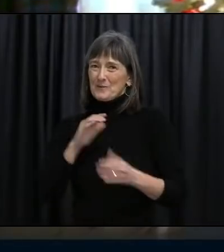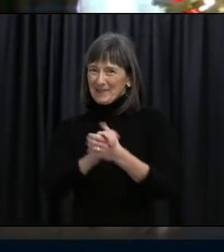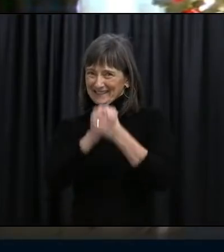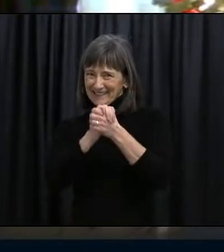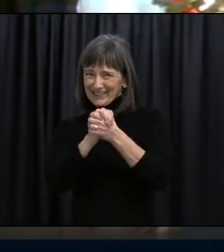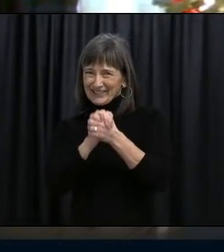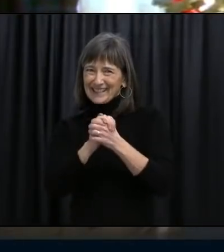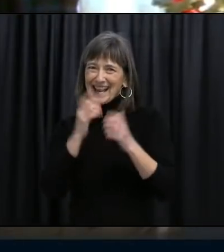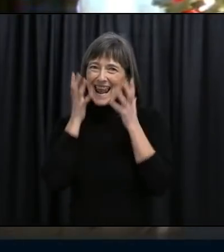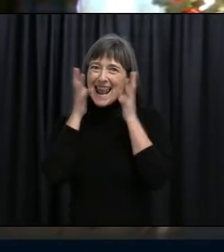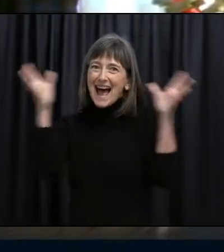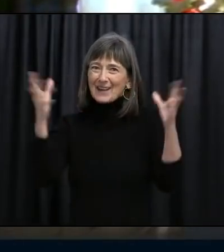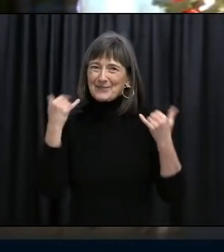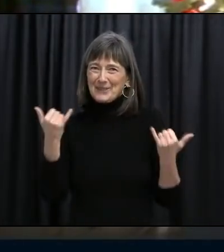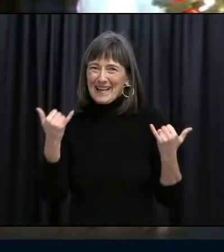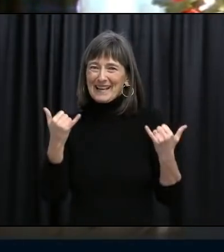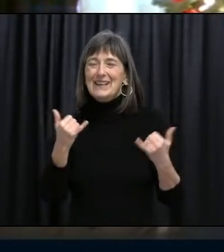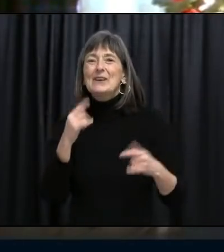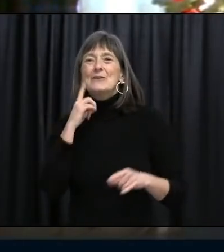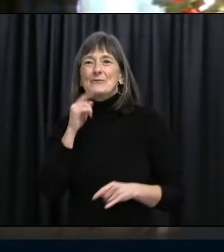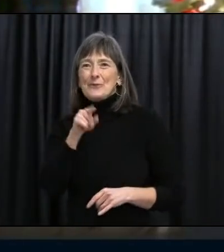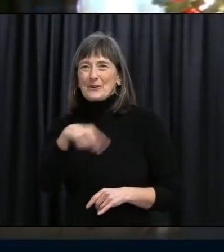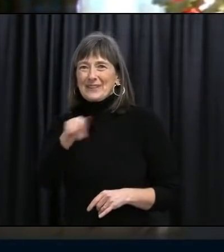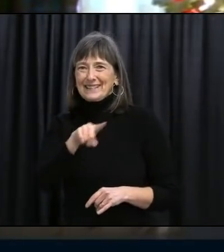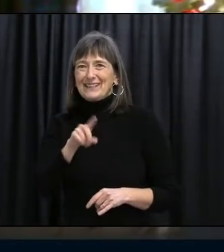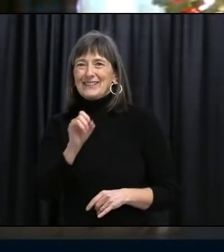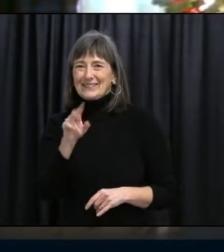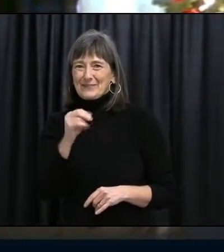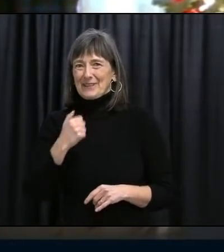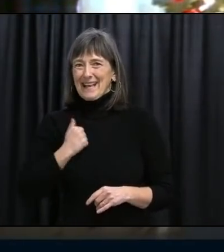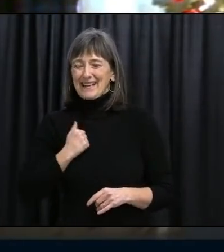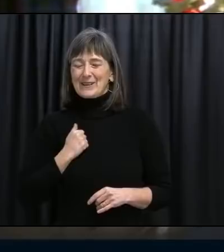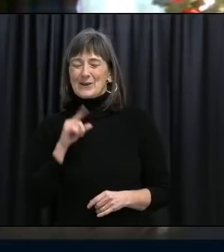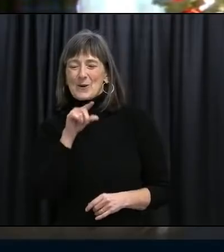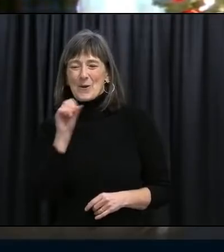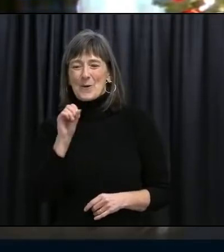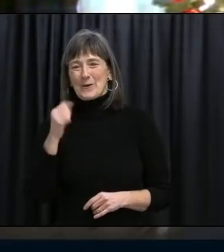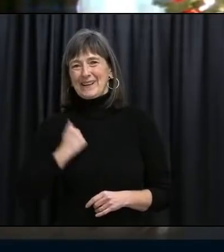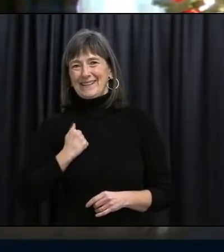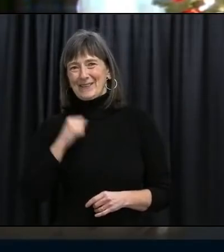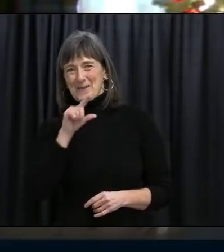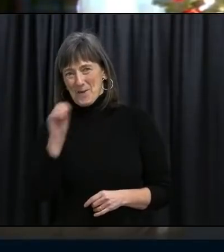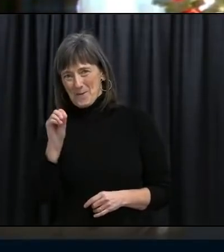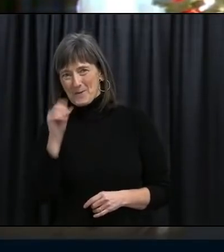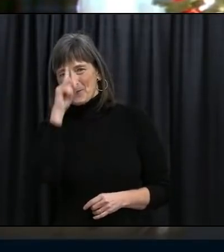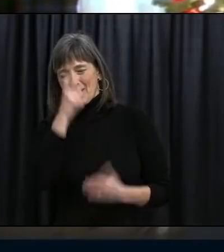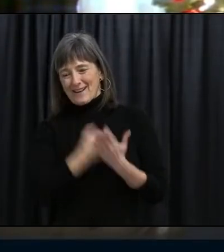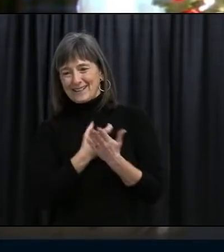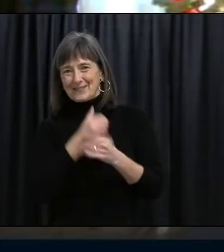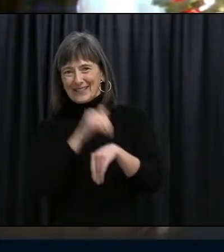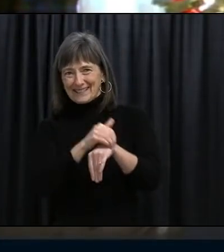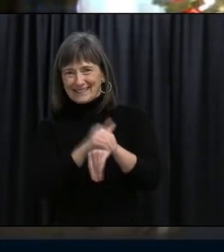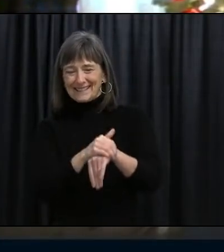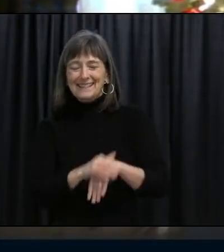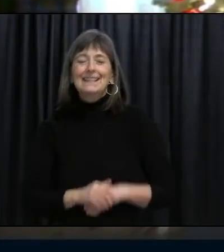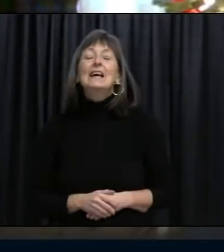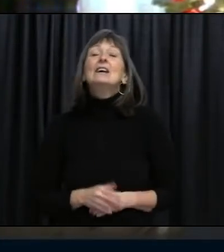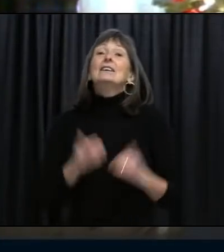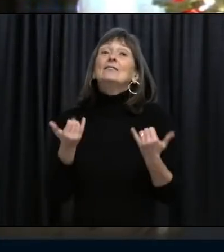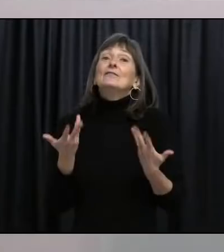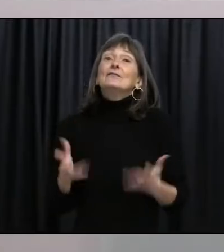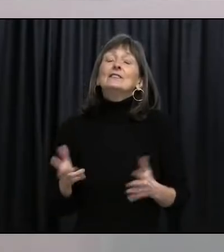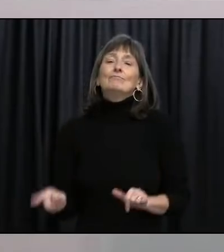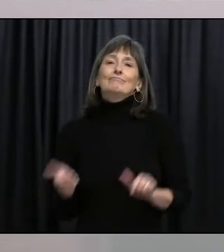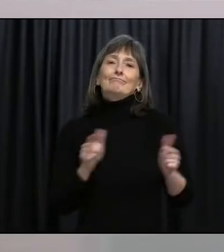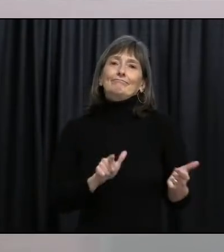off, for you in your pursuit. Go Canada, go. And with that, I will turn it over to Dr.